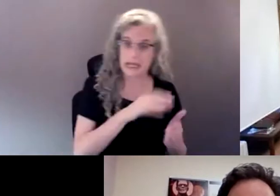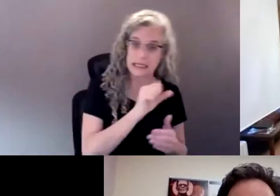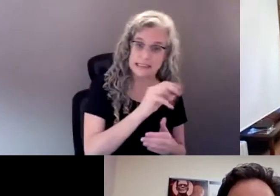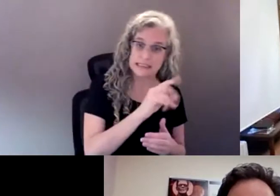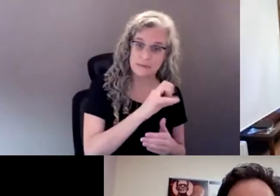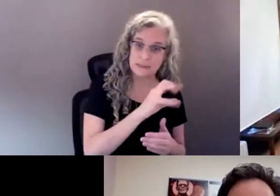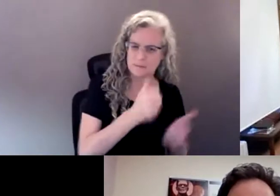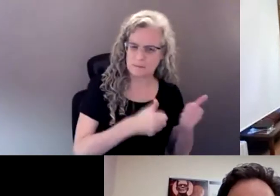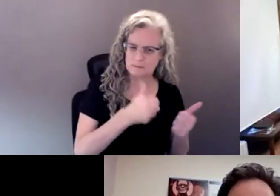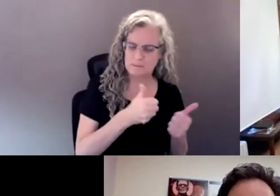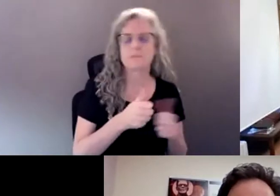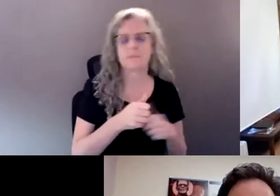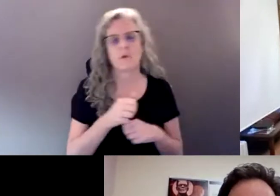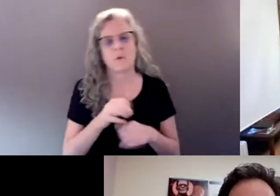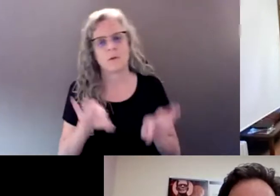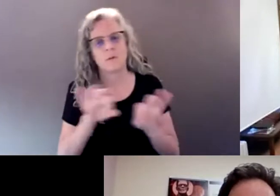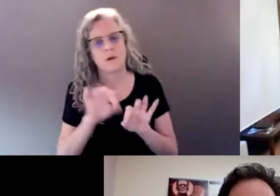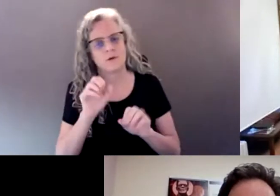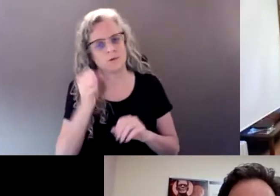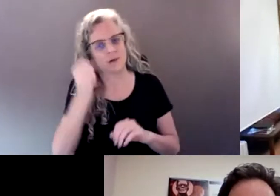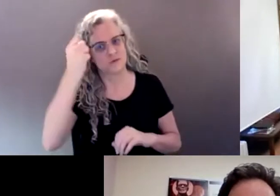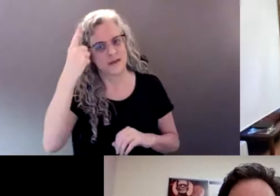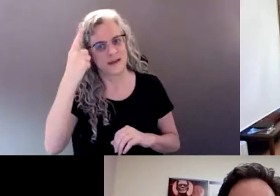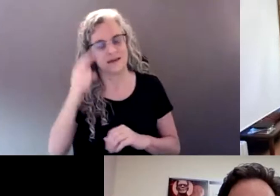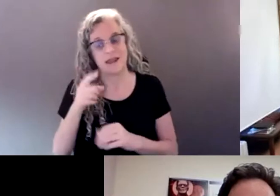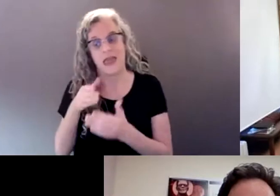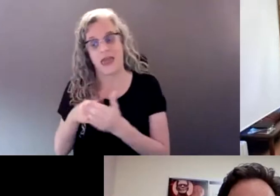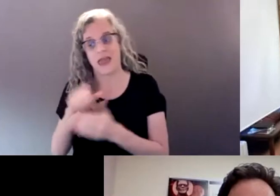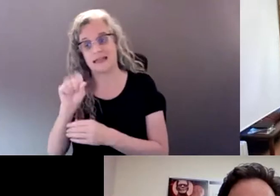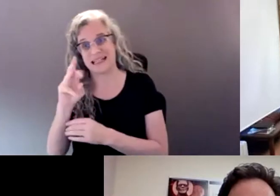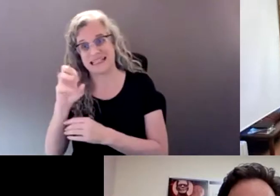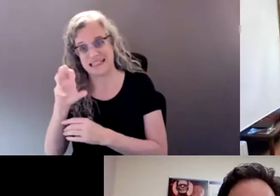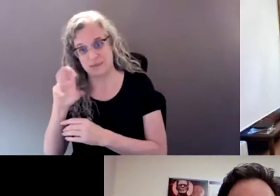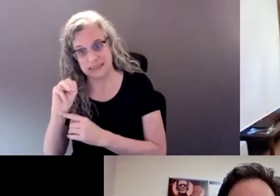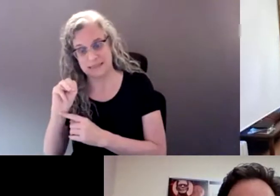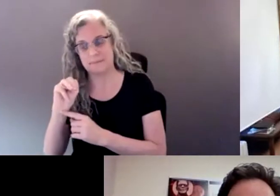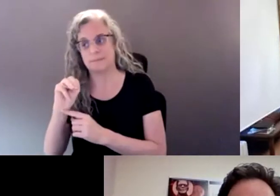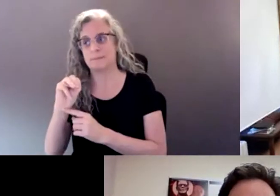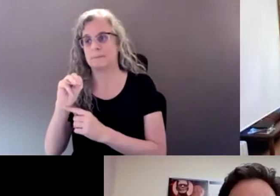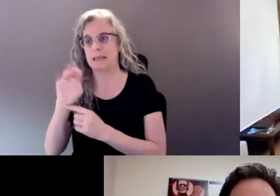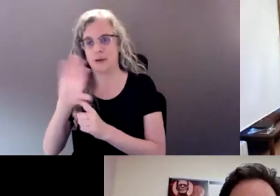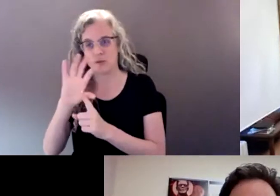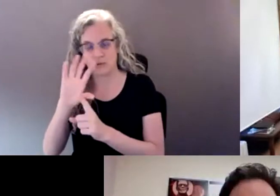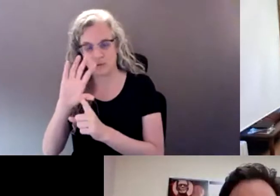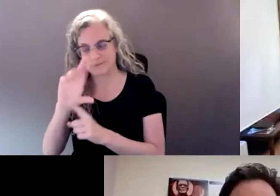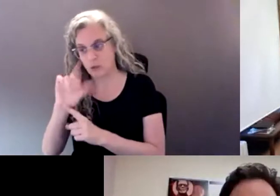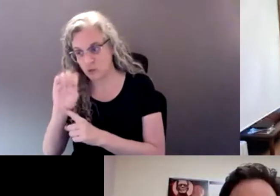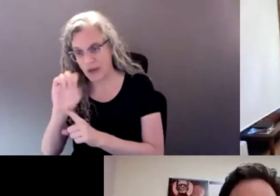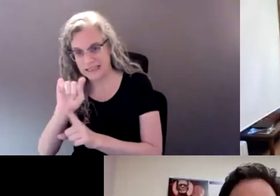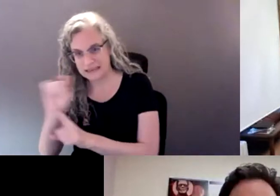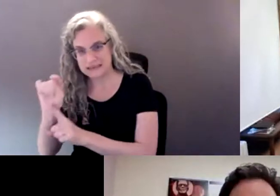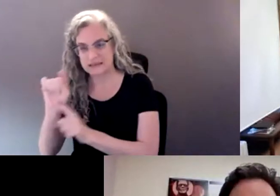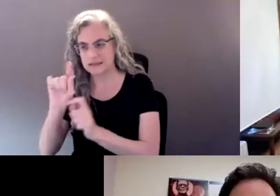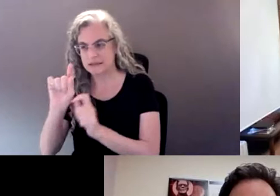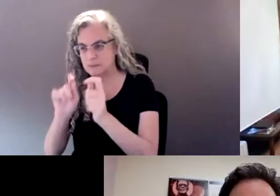for us to understand that anti-Semitism in terms of racial thinking about specific Jews and Jewish people